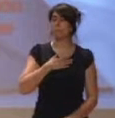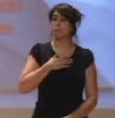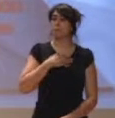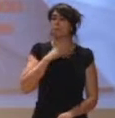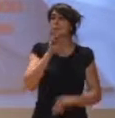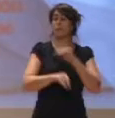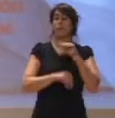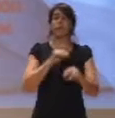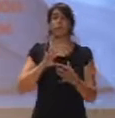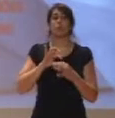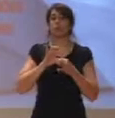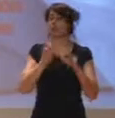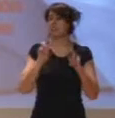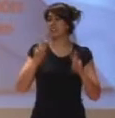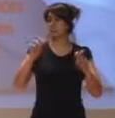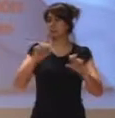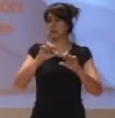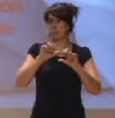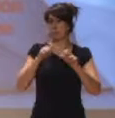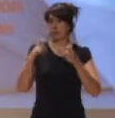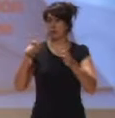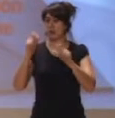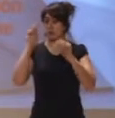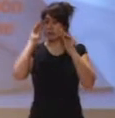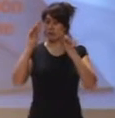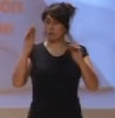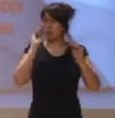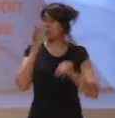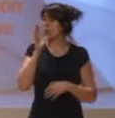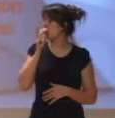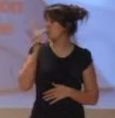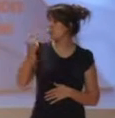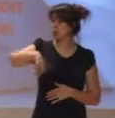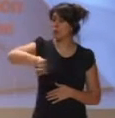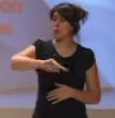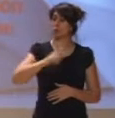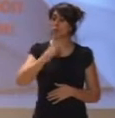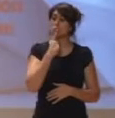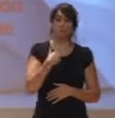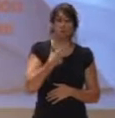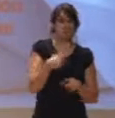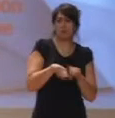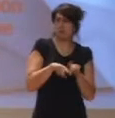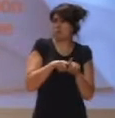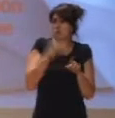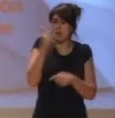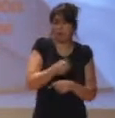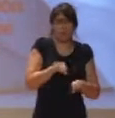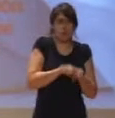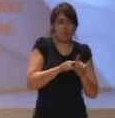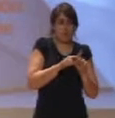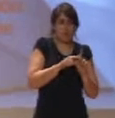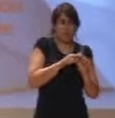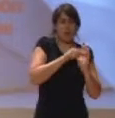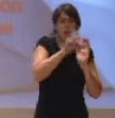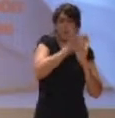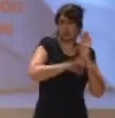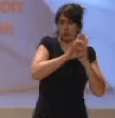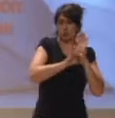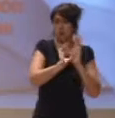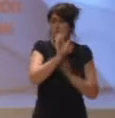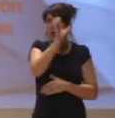Yes, my query is about information. You mentioned that information is as important as the development of